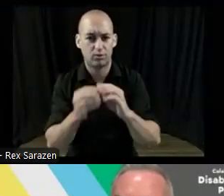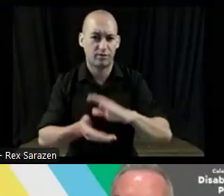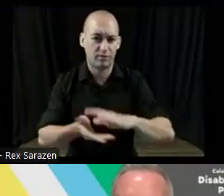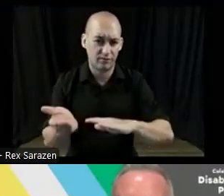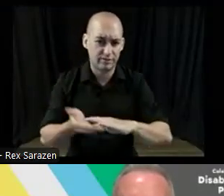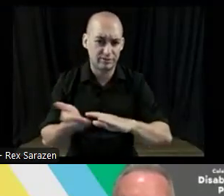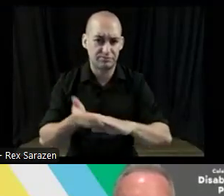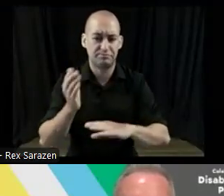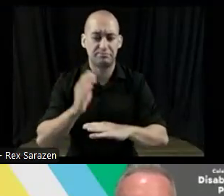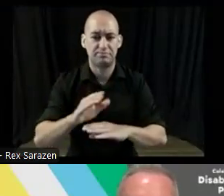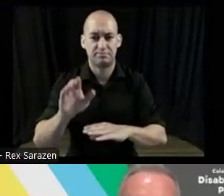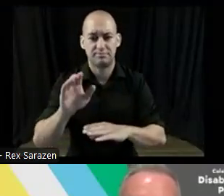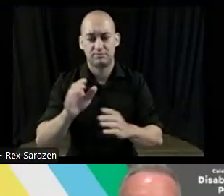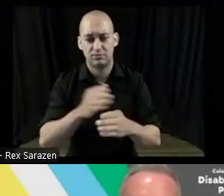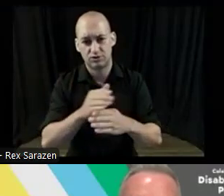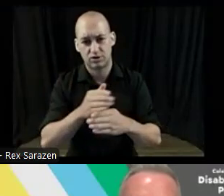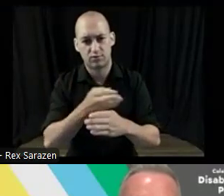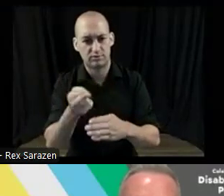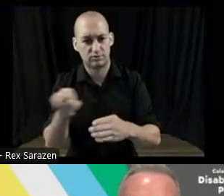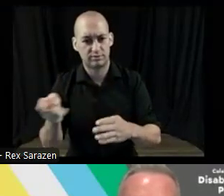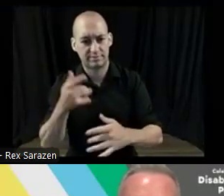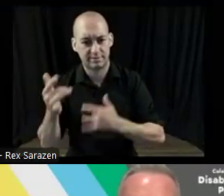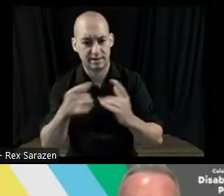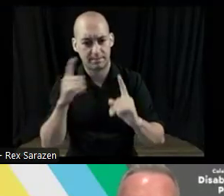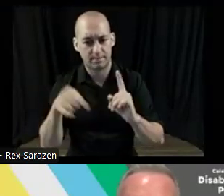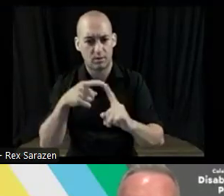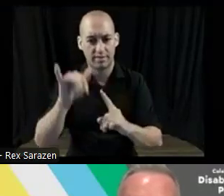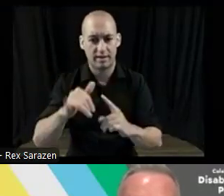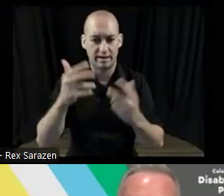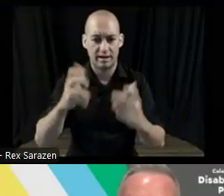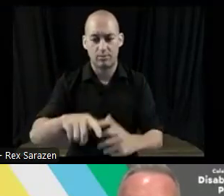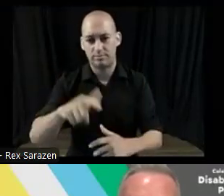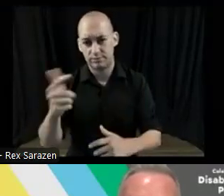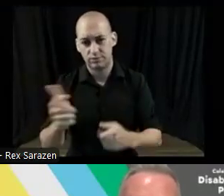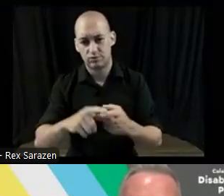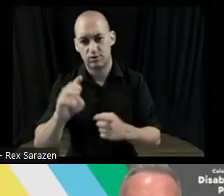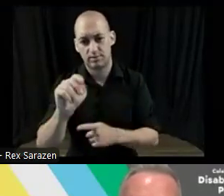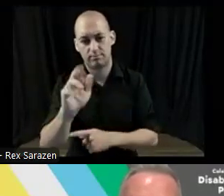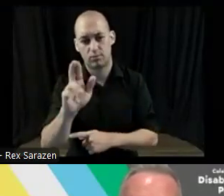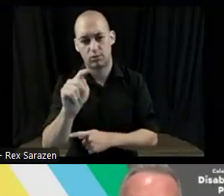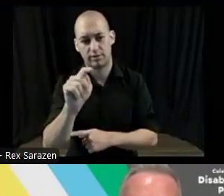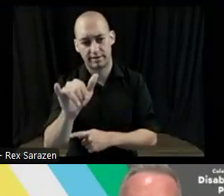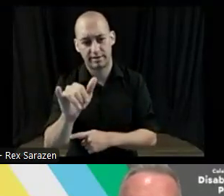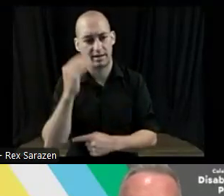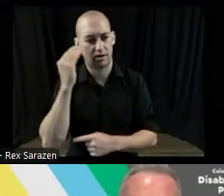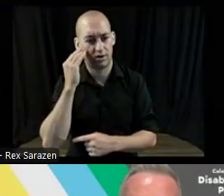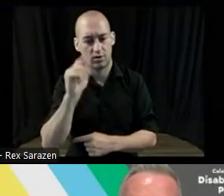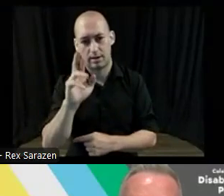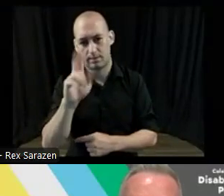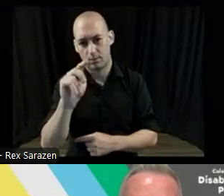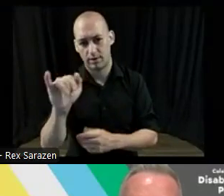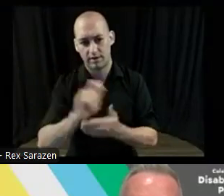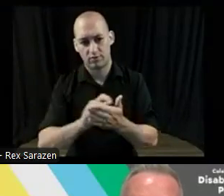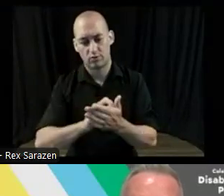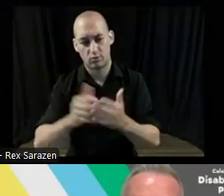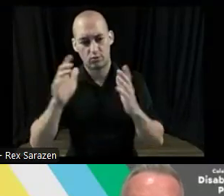resources. So I'm really excited about that. But I want to pass it on to Marty because I know Marty wrote a really great response in the chat, and I think it's worth